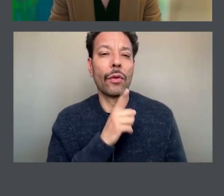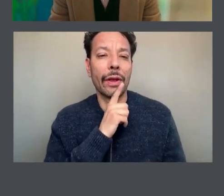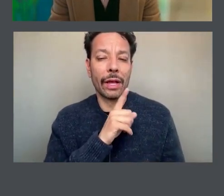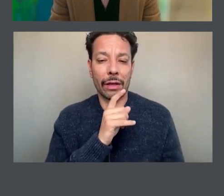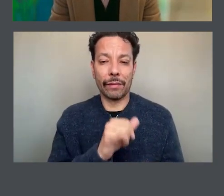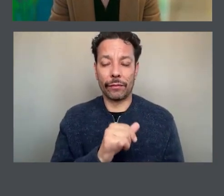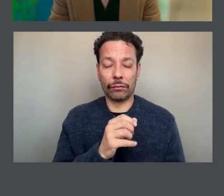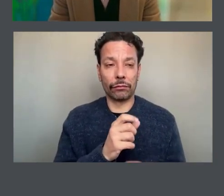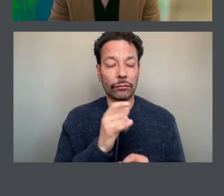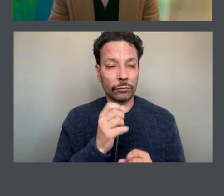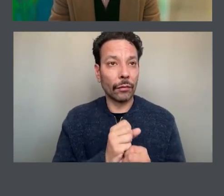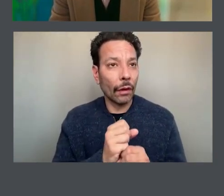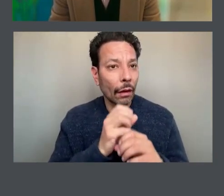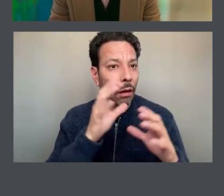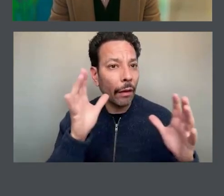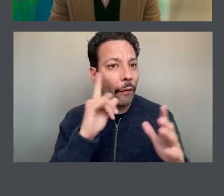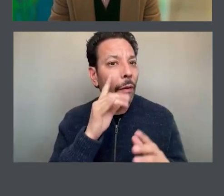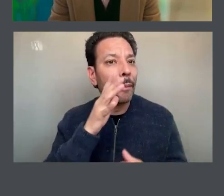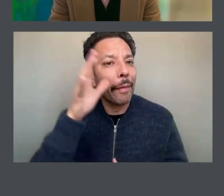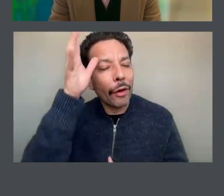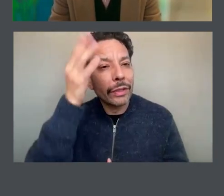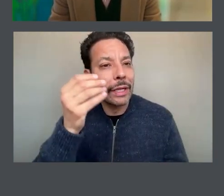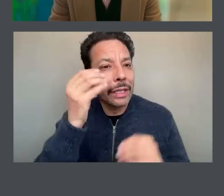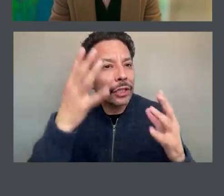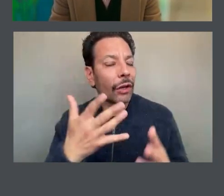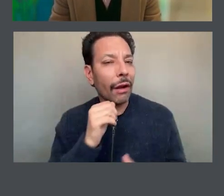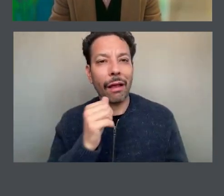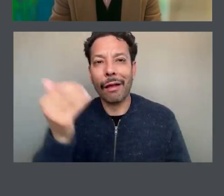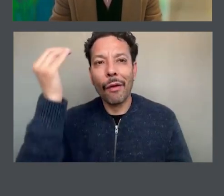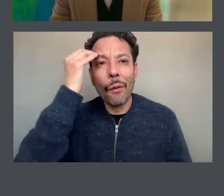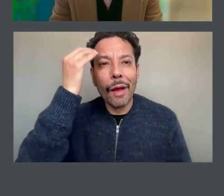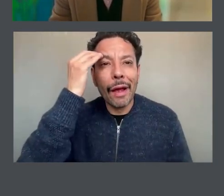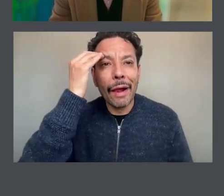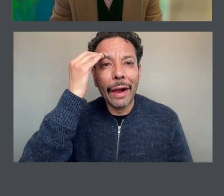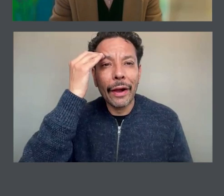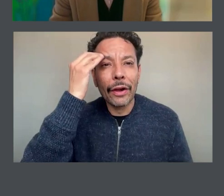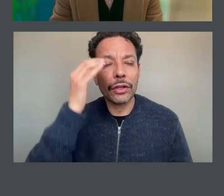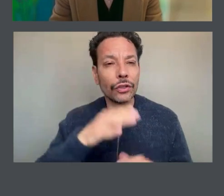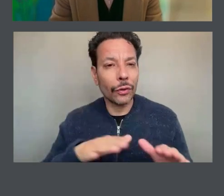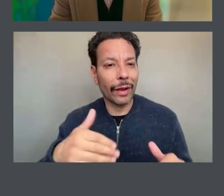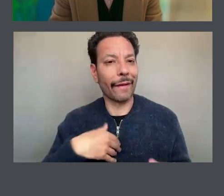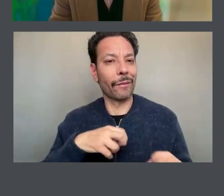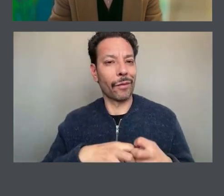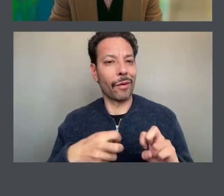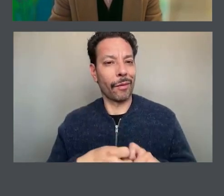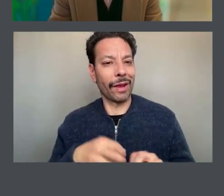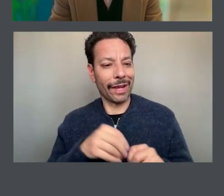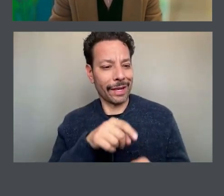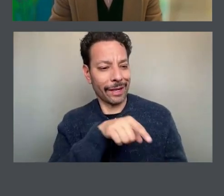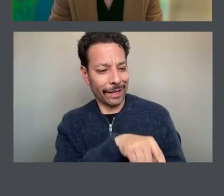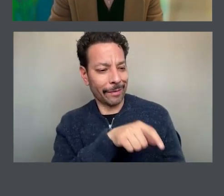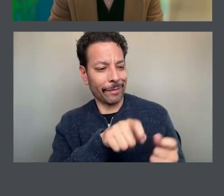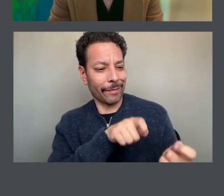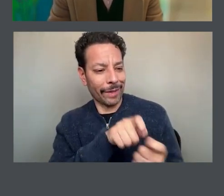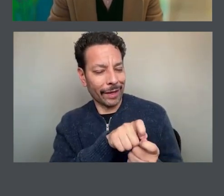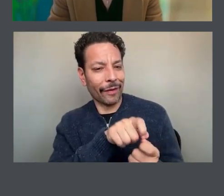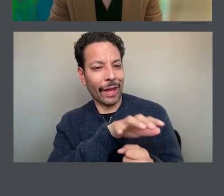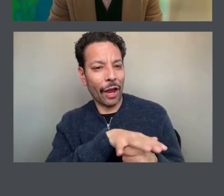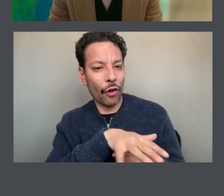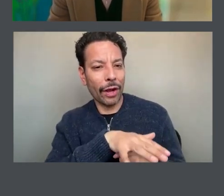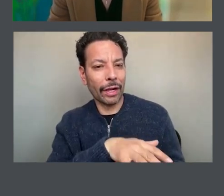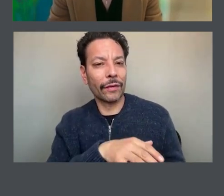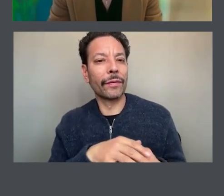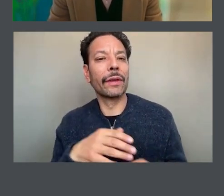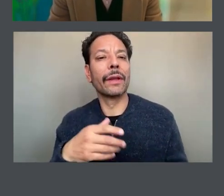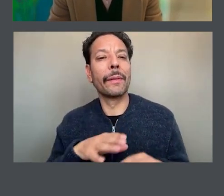really illuminating for the parents and the teachers who may not be aware that children are having problems in a particular area.